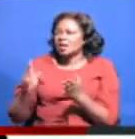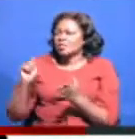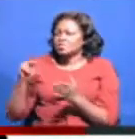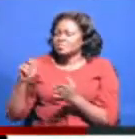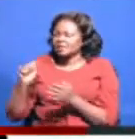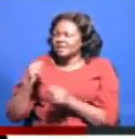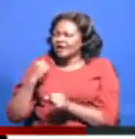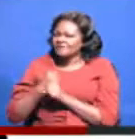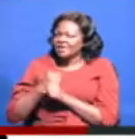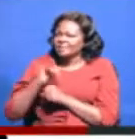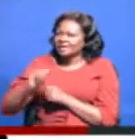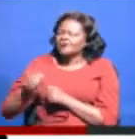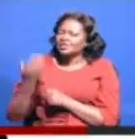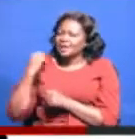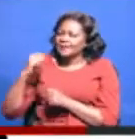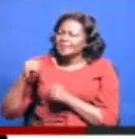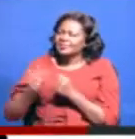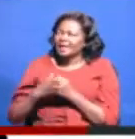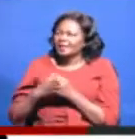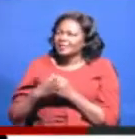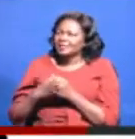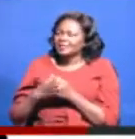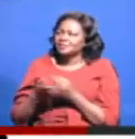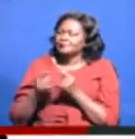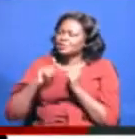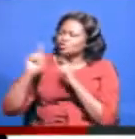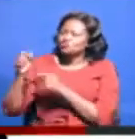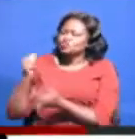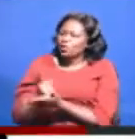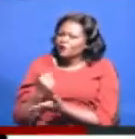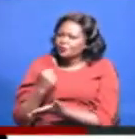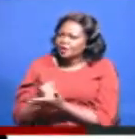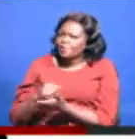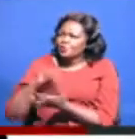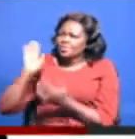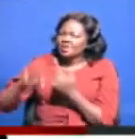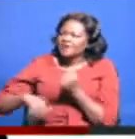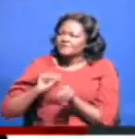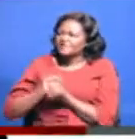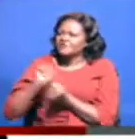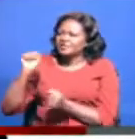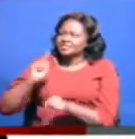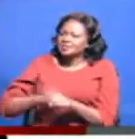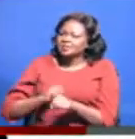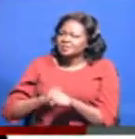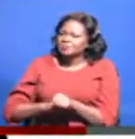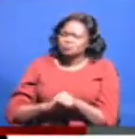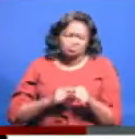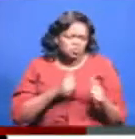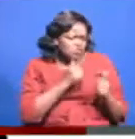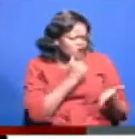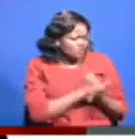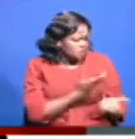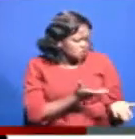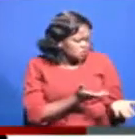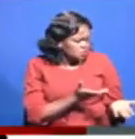it for the last 9 months. I have been to those offices more than 15 times. Mm-hmm. Which offices?